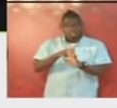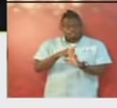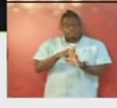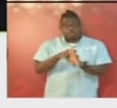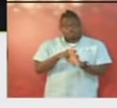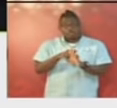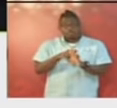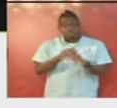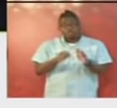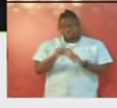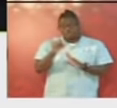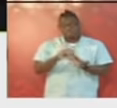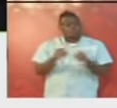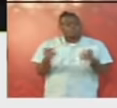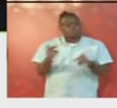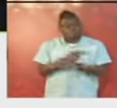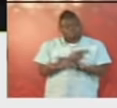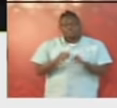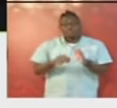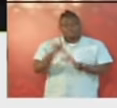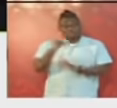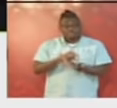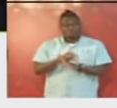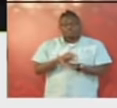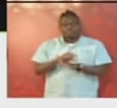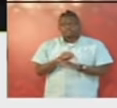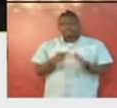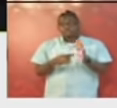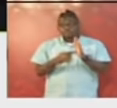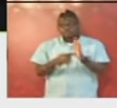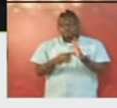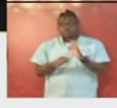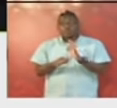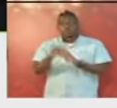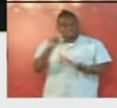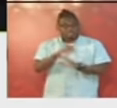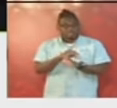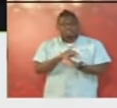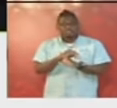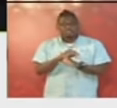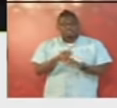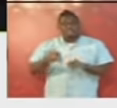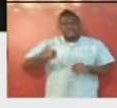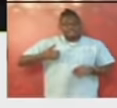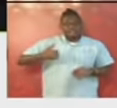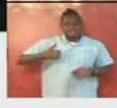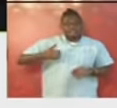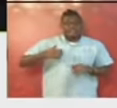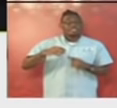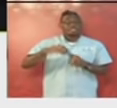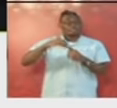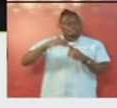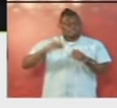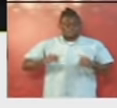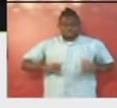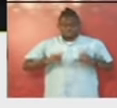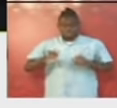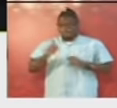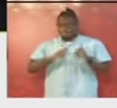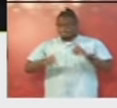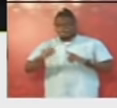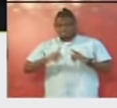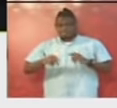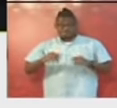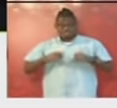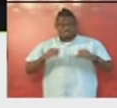report noted that in the month of August, Canadians, especially young people, appeared to be suffering from what we're